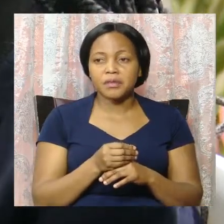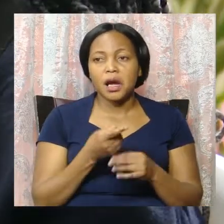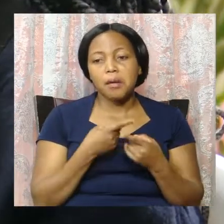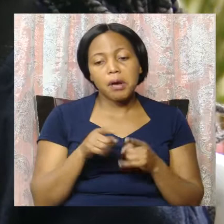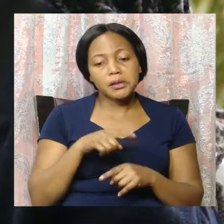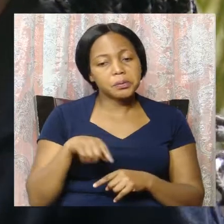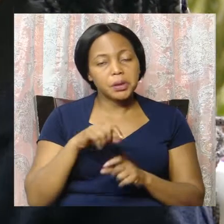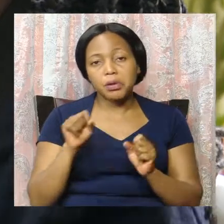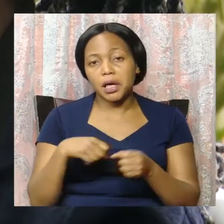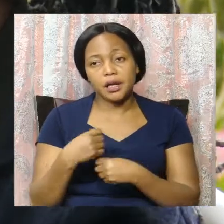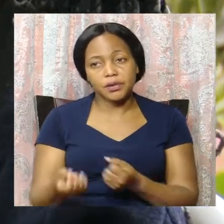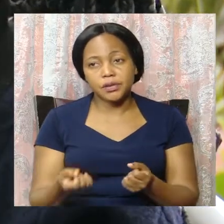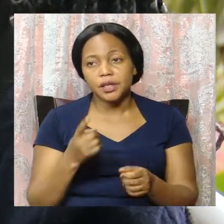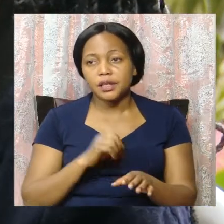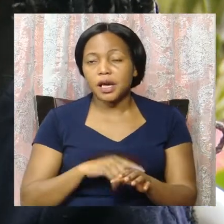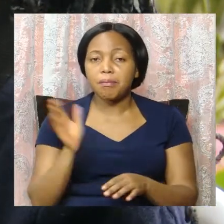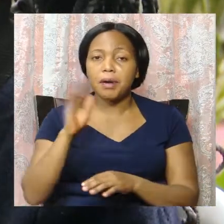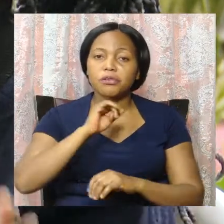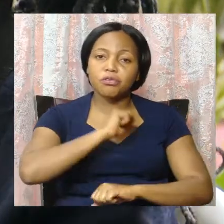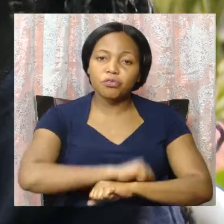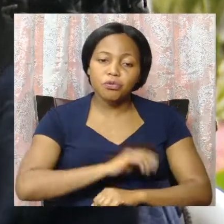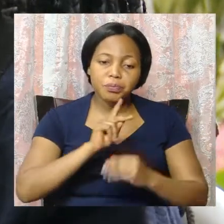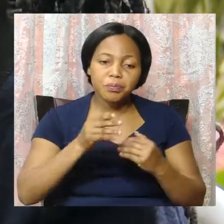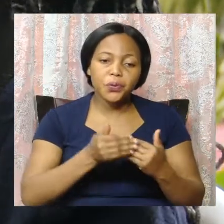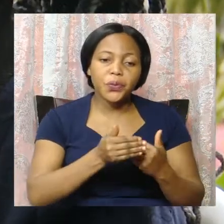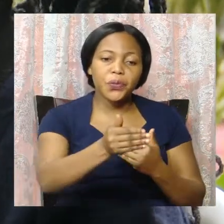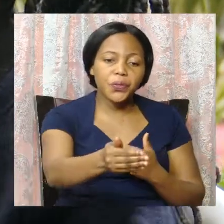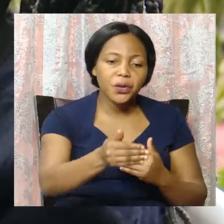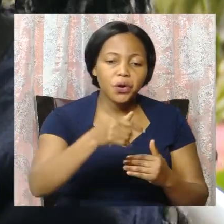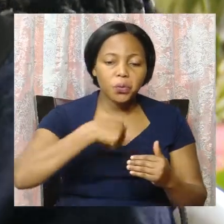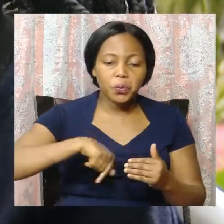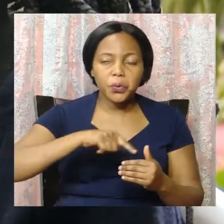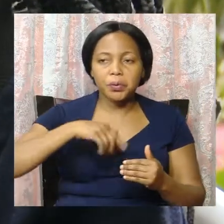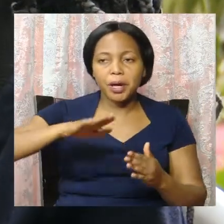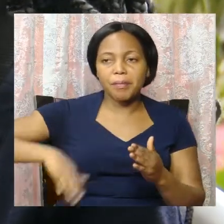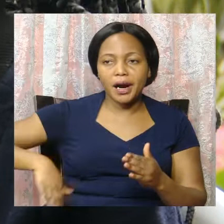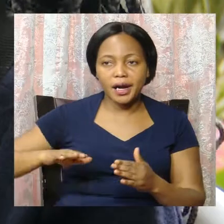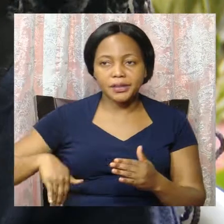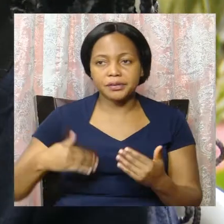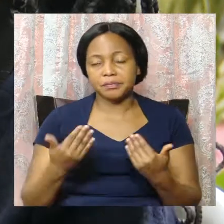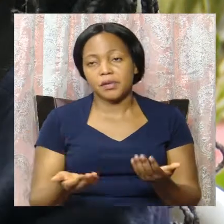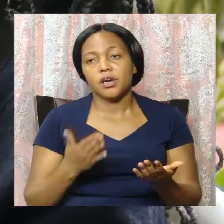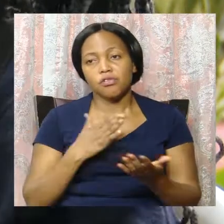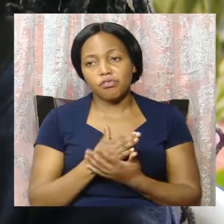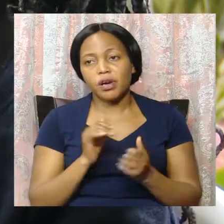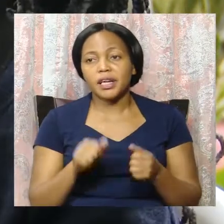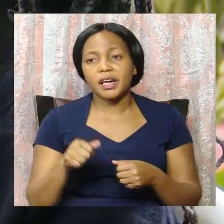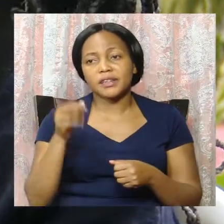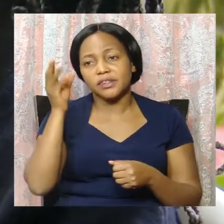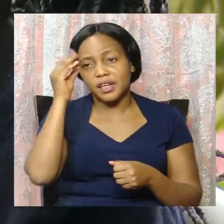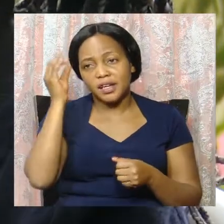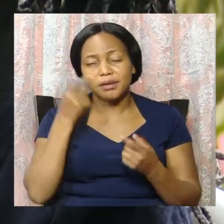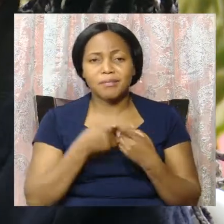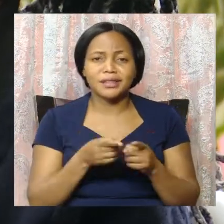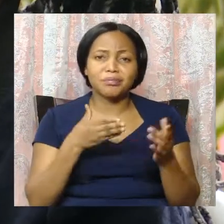some situation, not all of us are able to attend. And when we go back to school, people will be ahead of some of us. So it affected me physically. Even if I'm